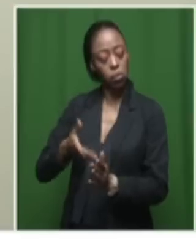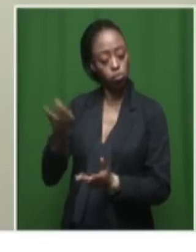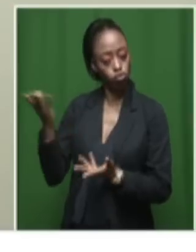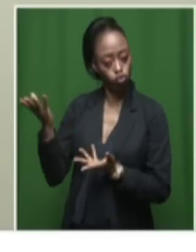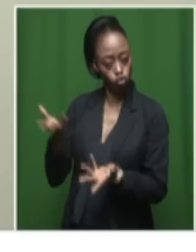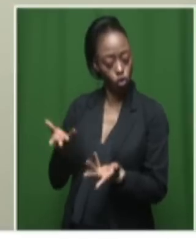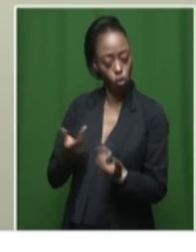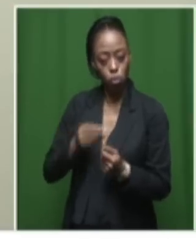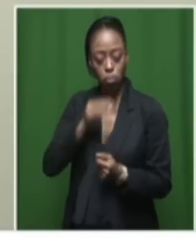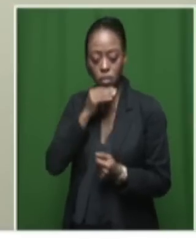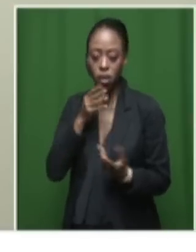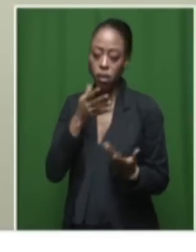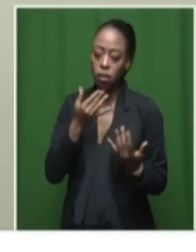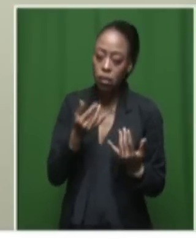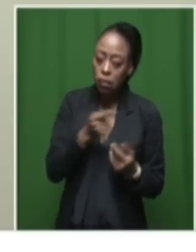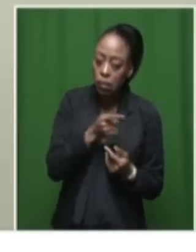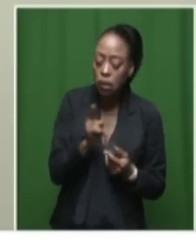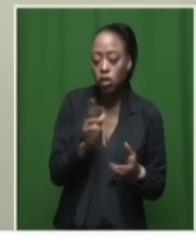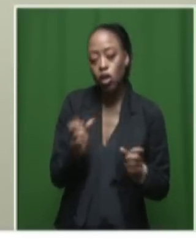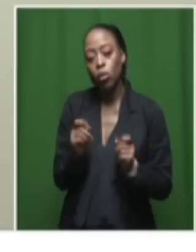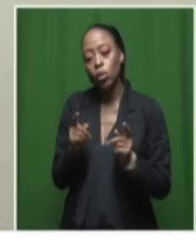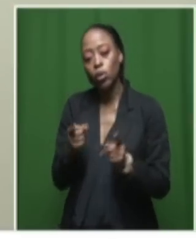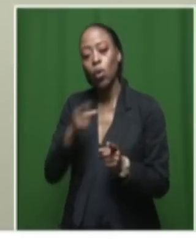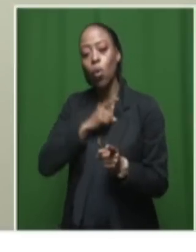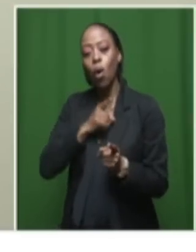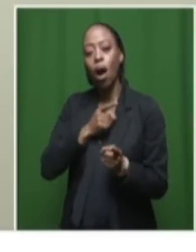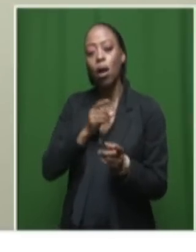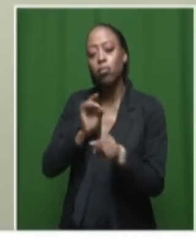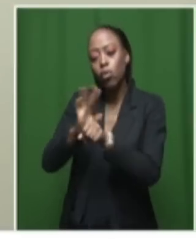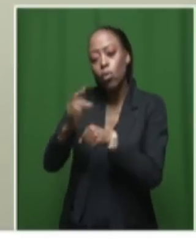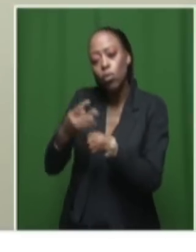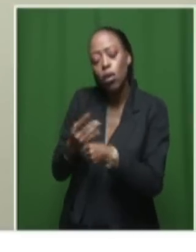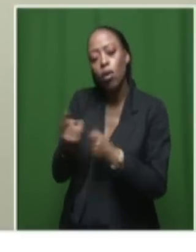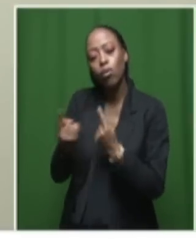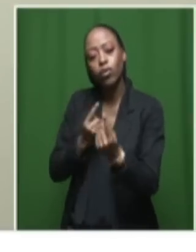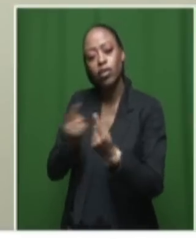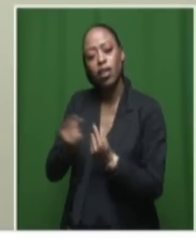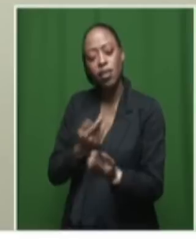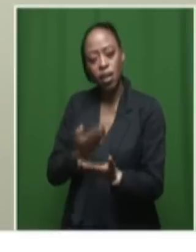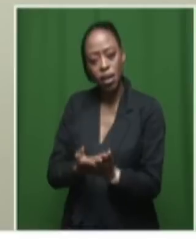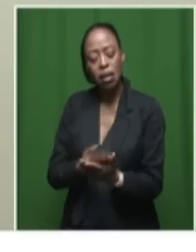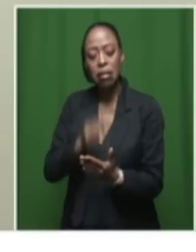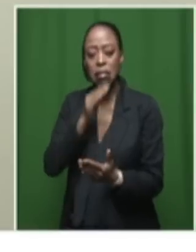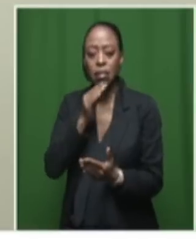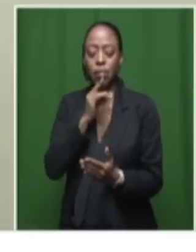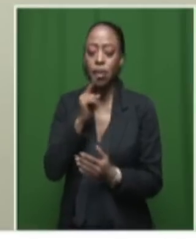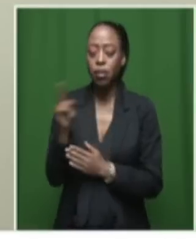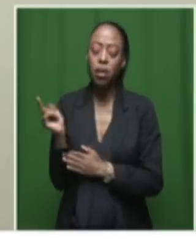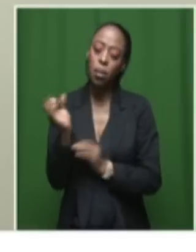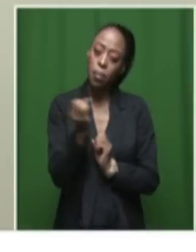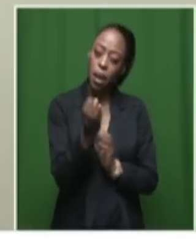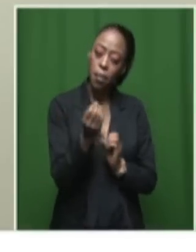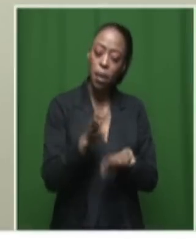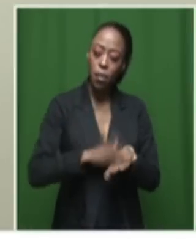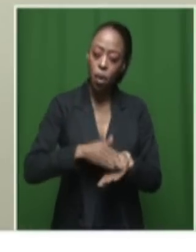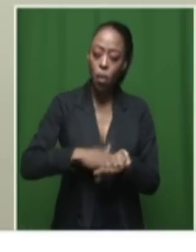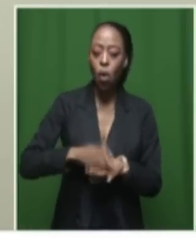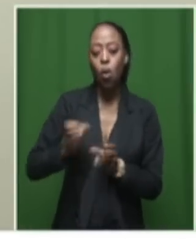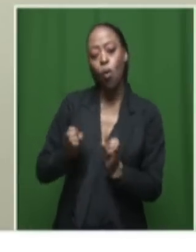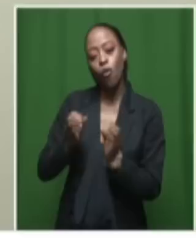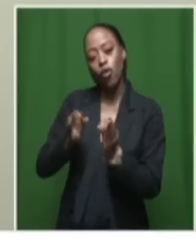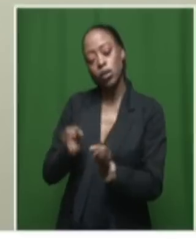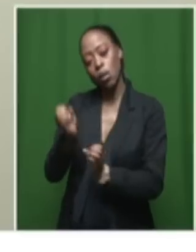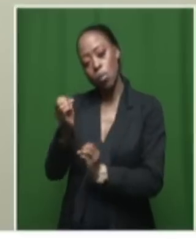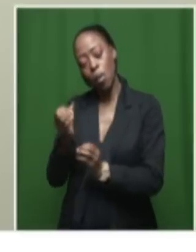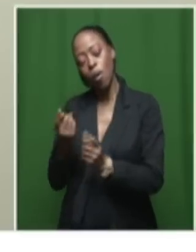And it was a place where they would, be able to interact with each other. She would give a briefing, but the officials there would give a briefing